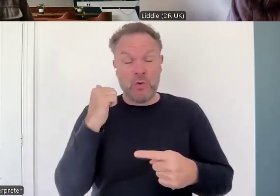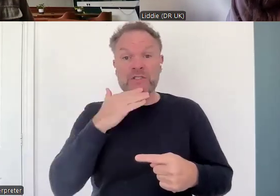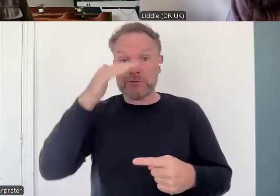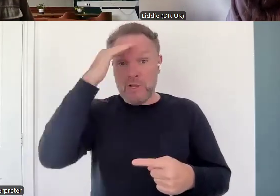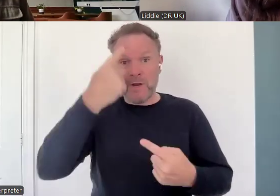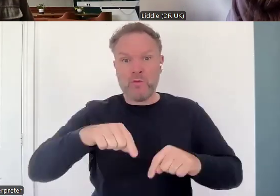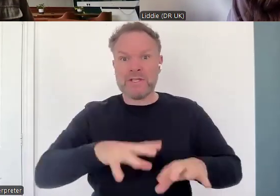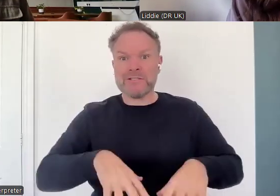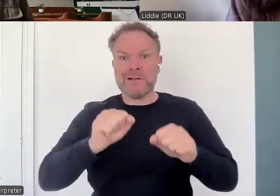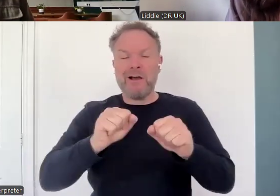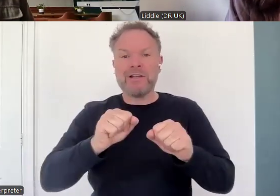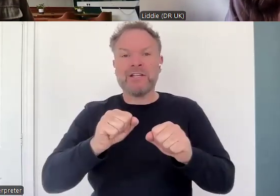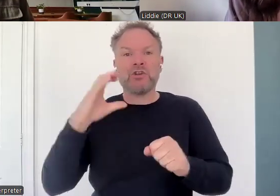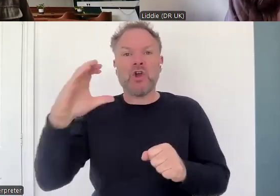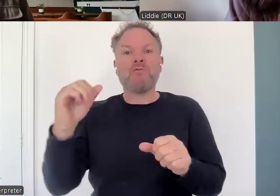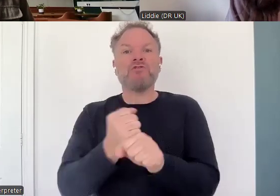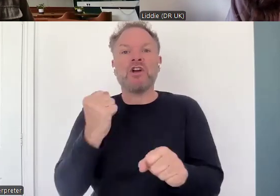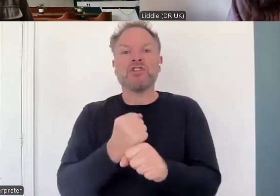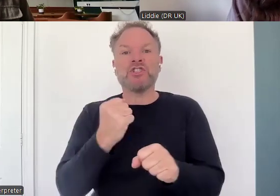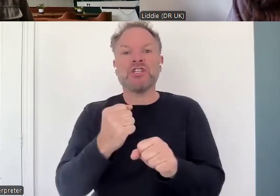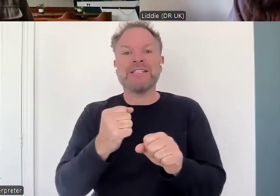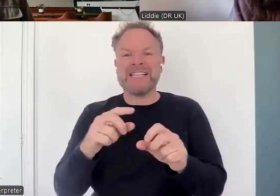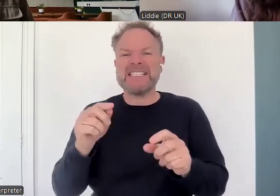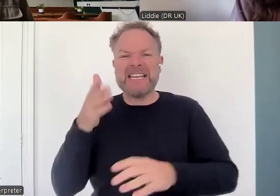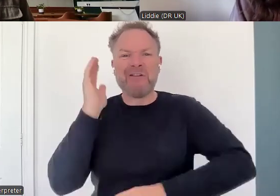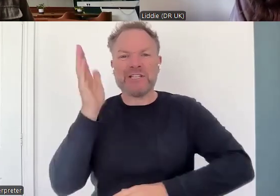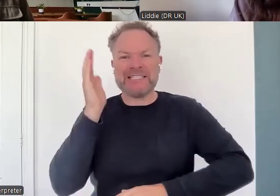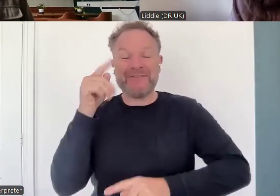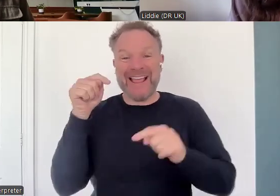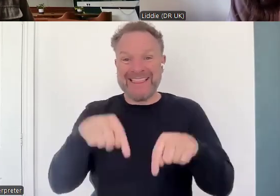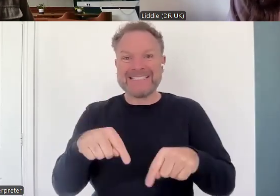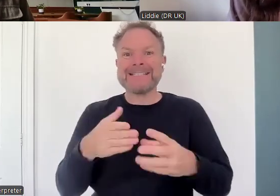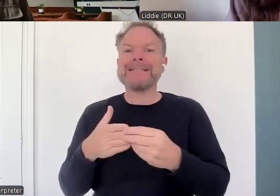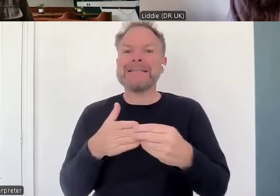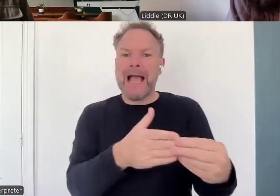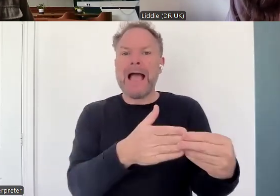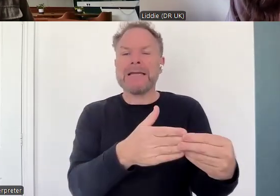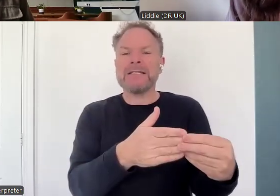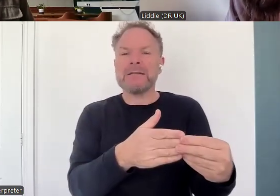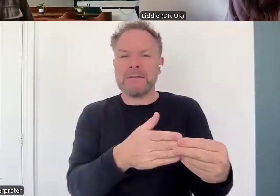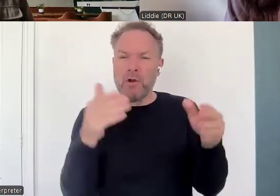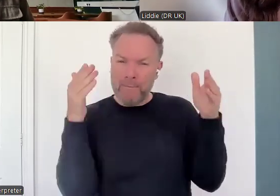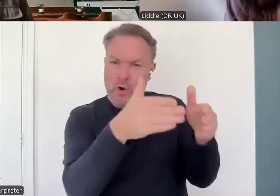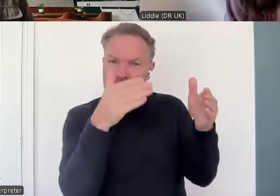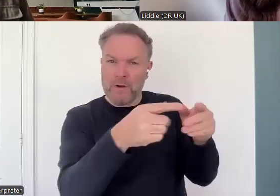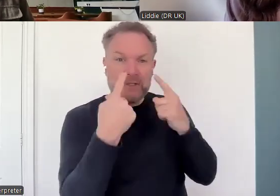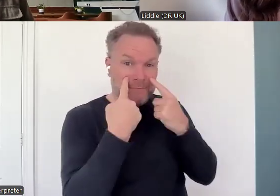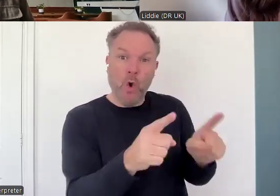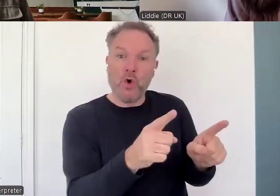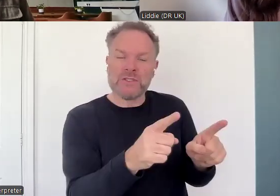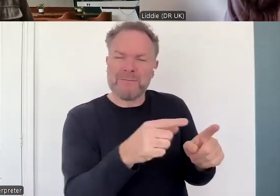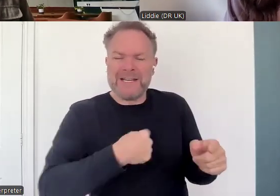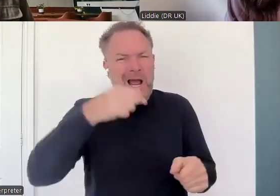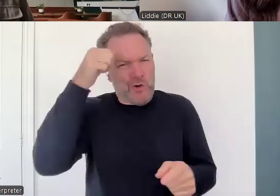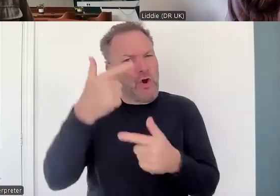the Co-Production Narrative. And this is a really practical guide. It's aimed at the sports sector, but I know that there's loads of other